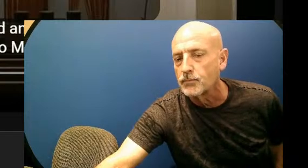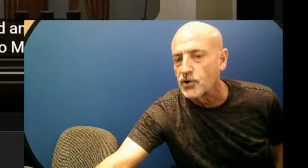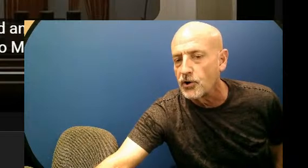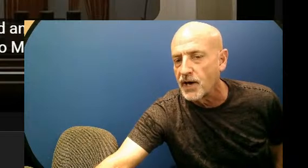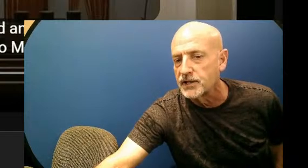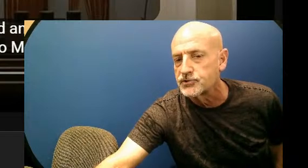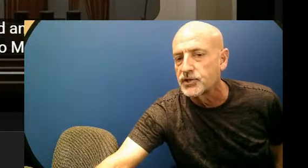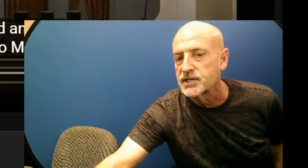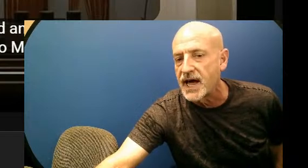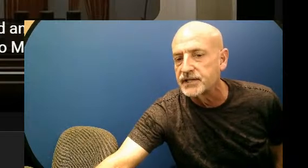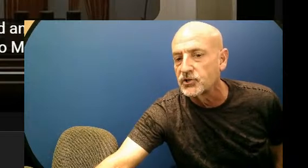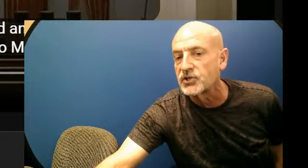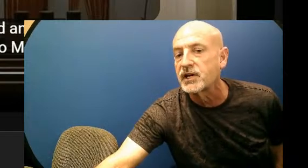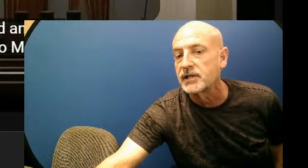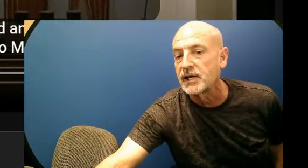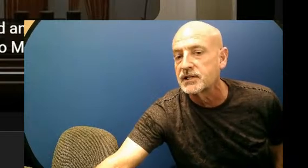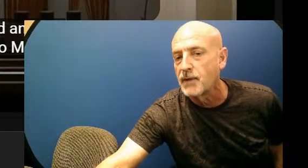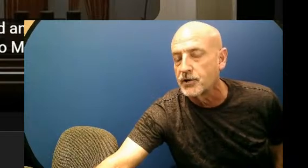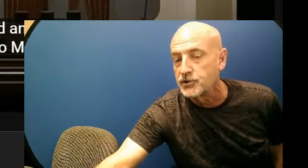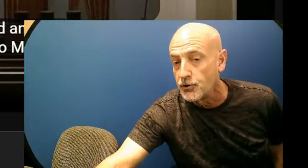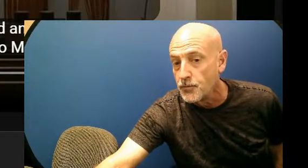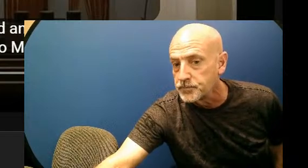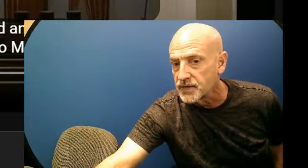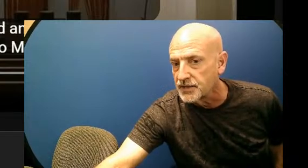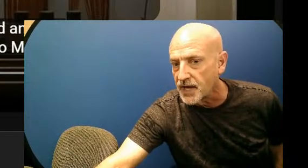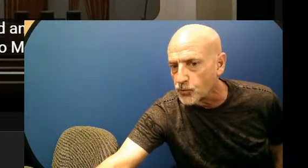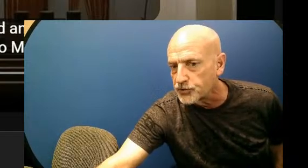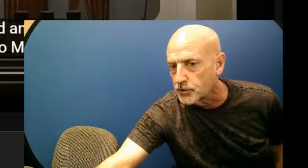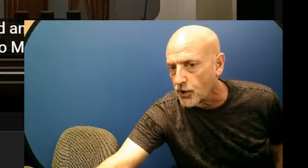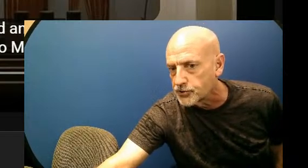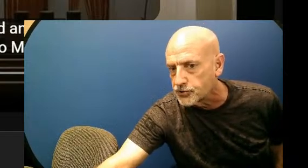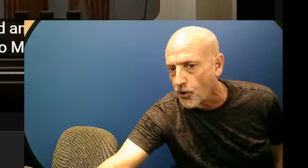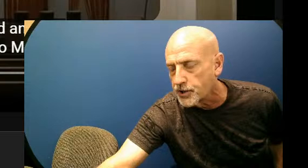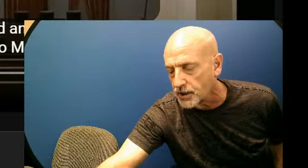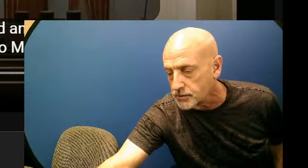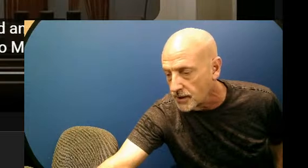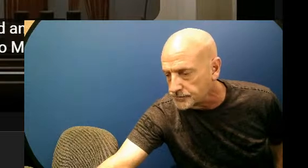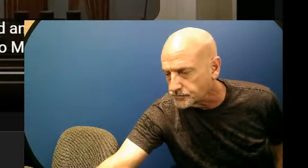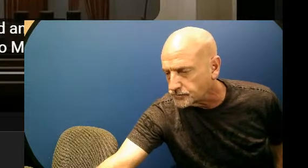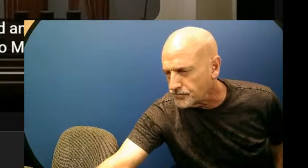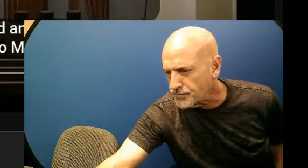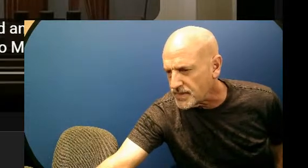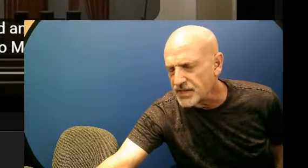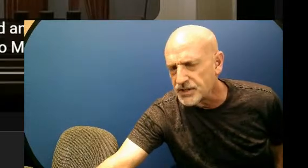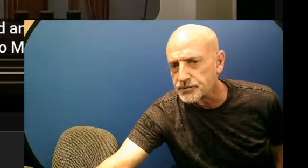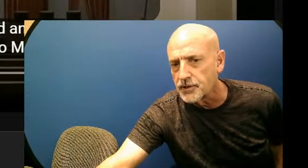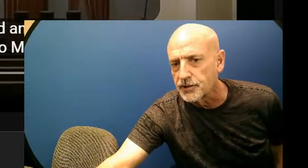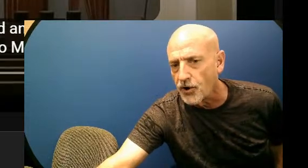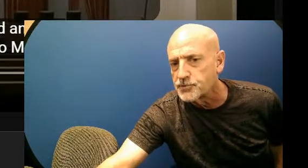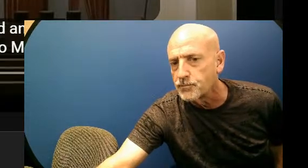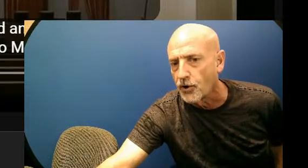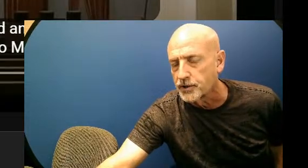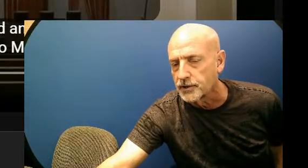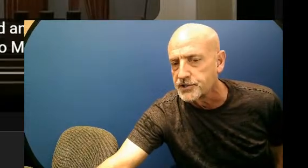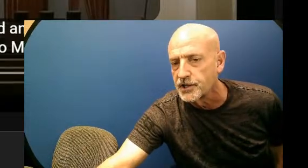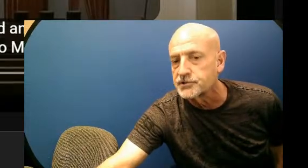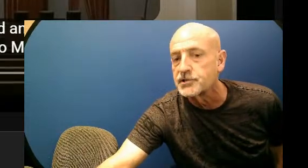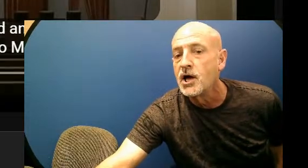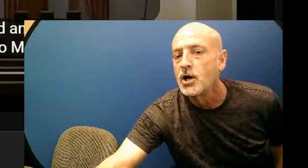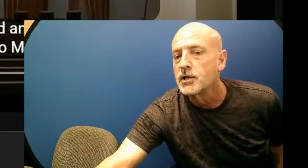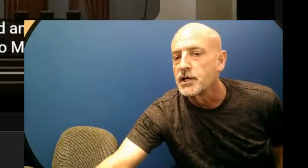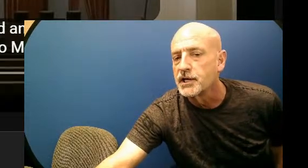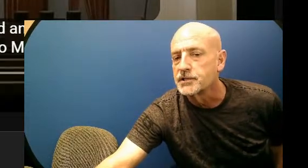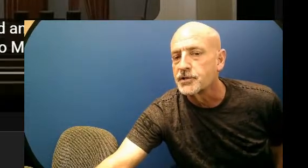about. What I'm talking about is the data that they collect about you, and that's what the law is targeting. Is, in large part at least,